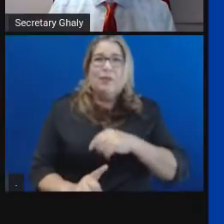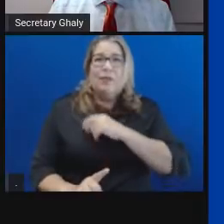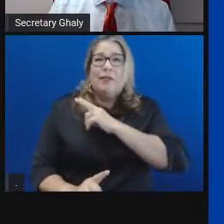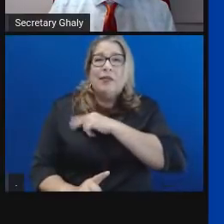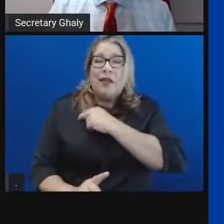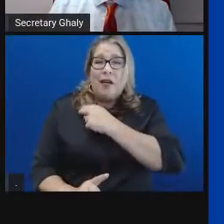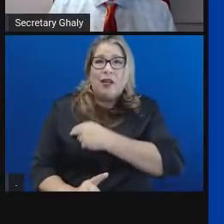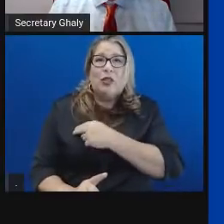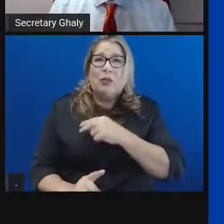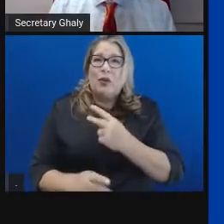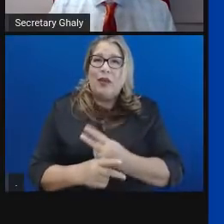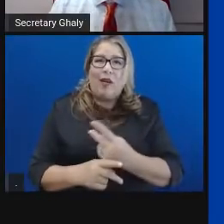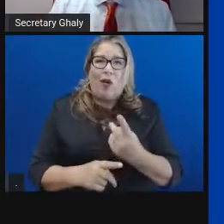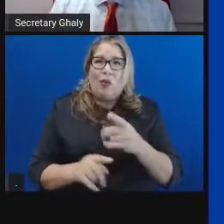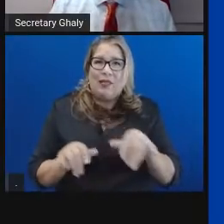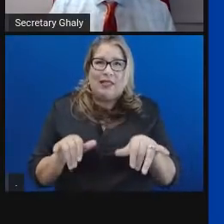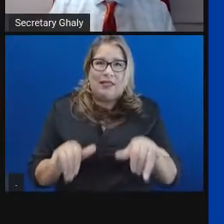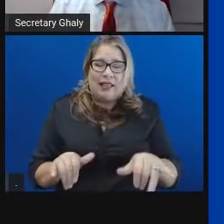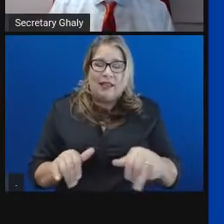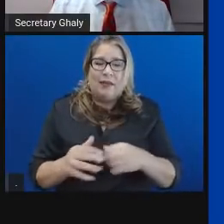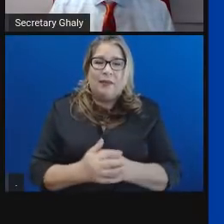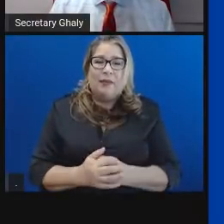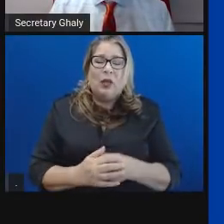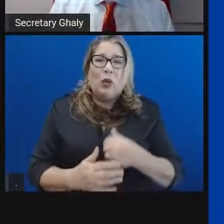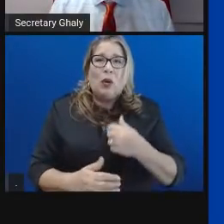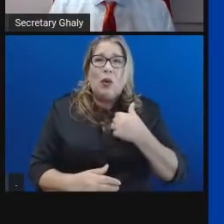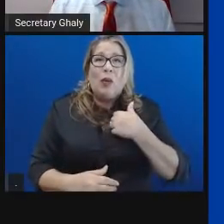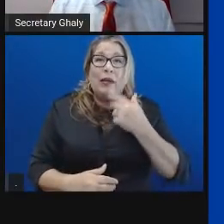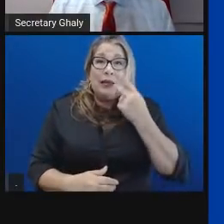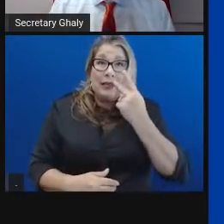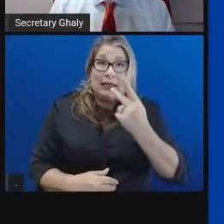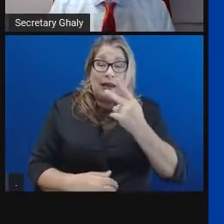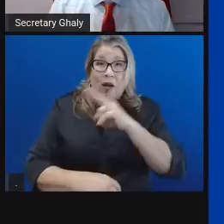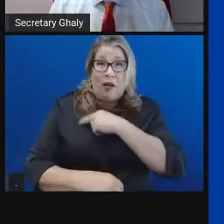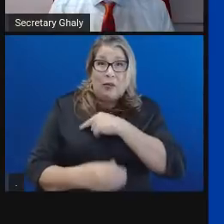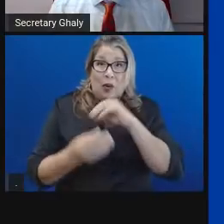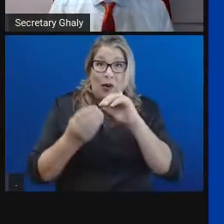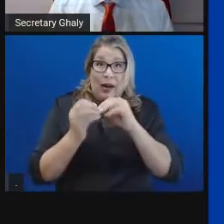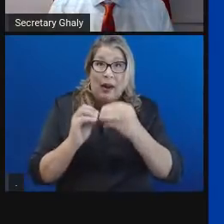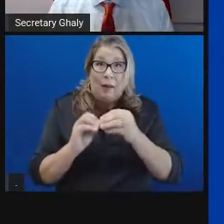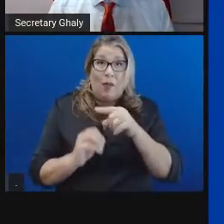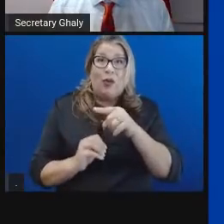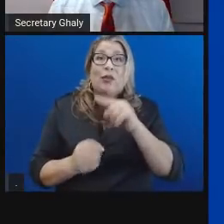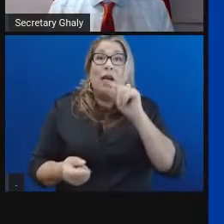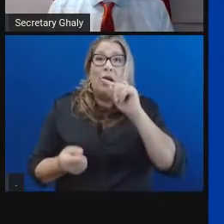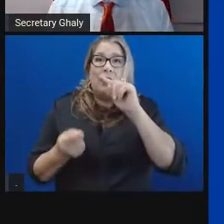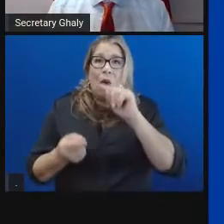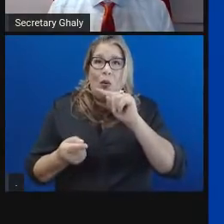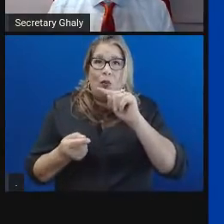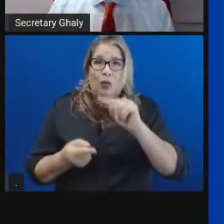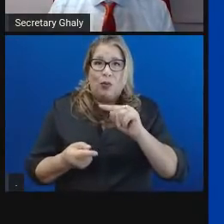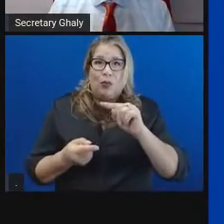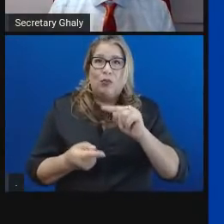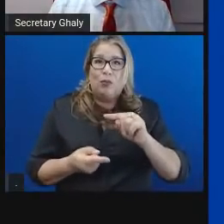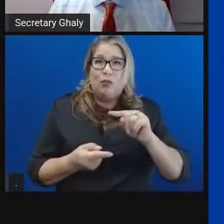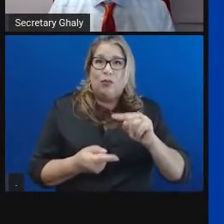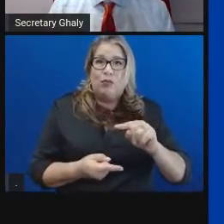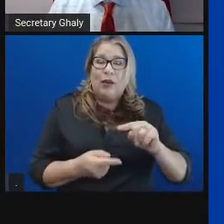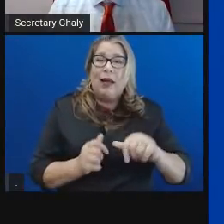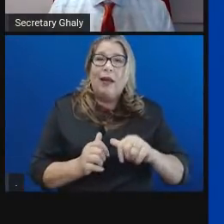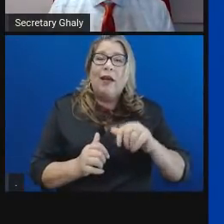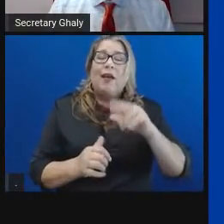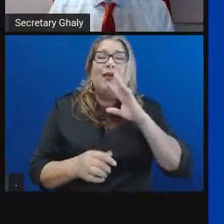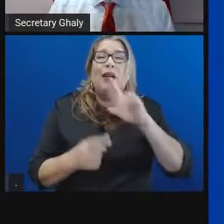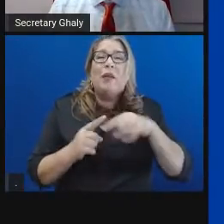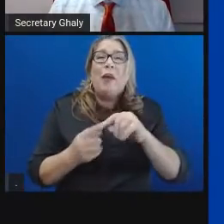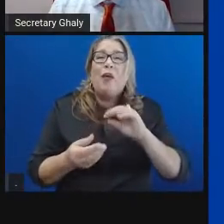sick. And so to see a reduction in our hospital numbers in the last week to 10 days in terms of the rate of rise, I think